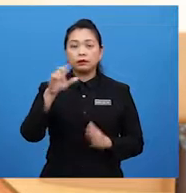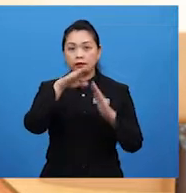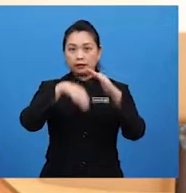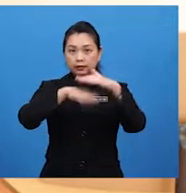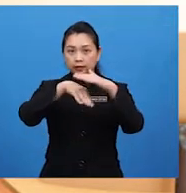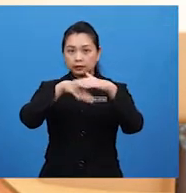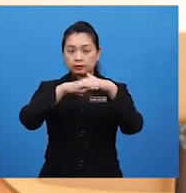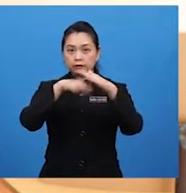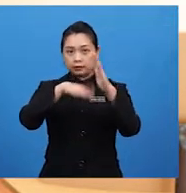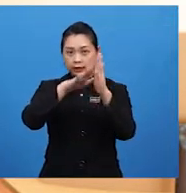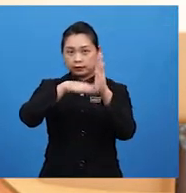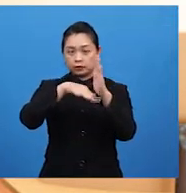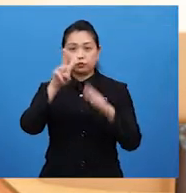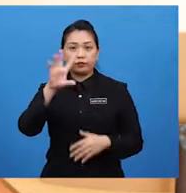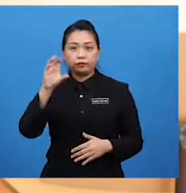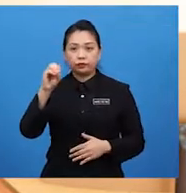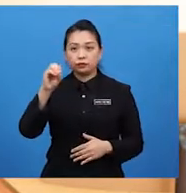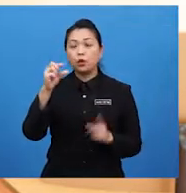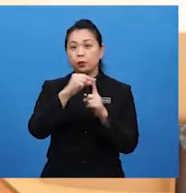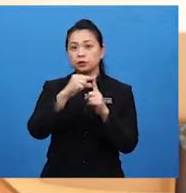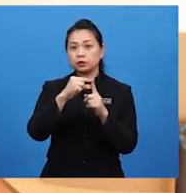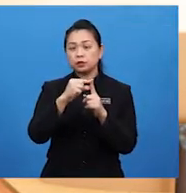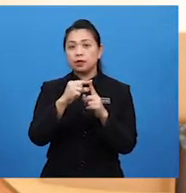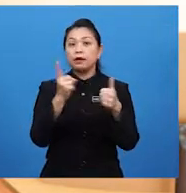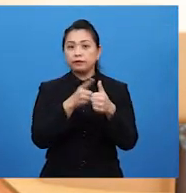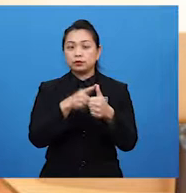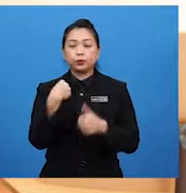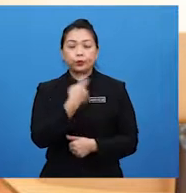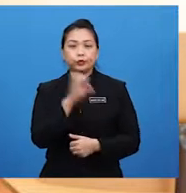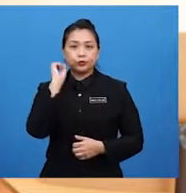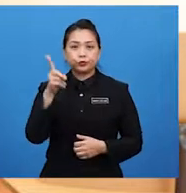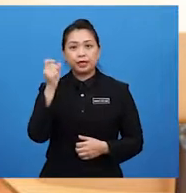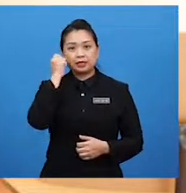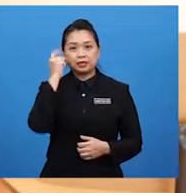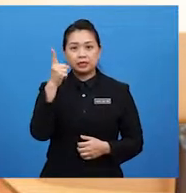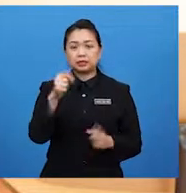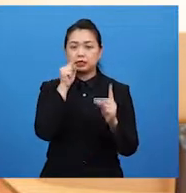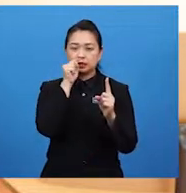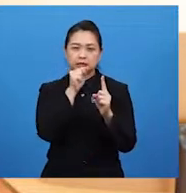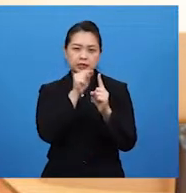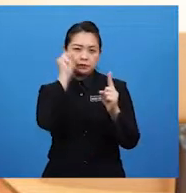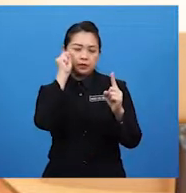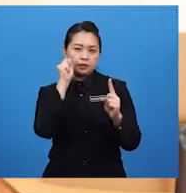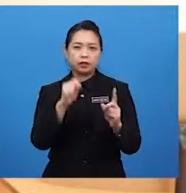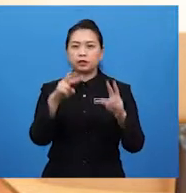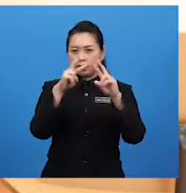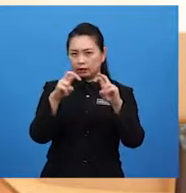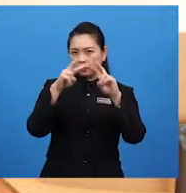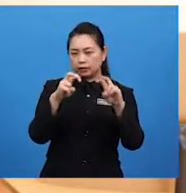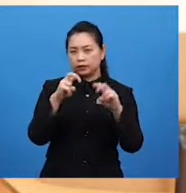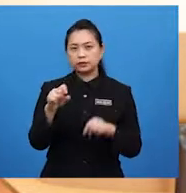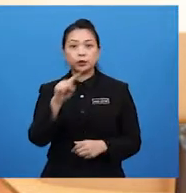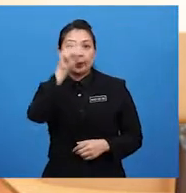words. First of all, we should understand the stimulus and analyze the